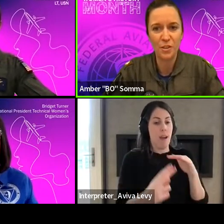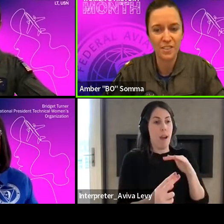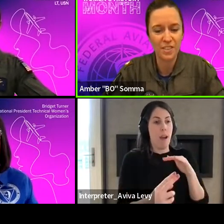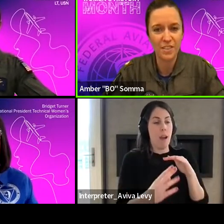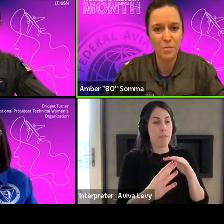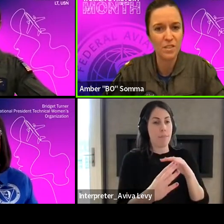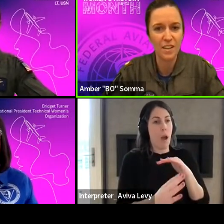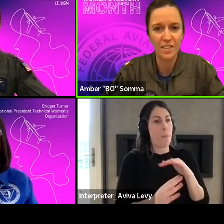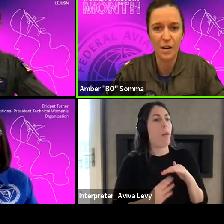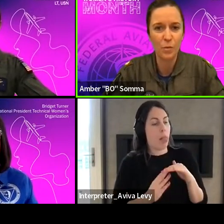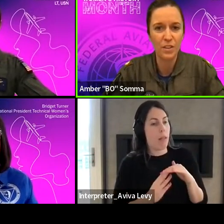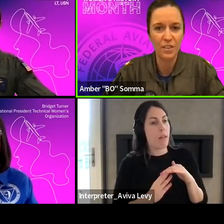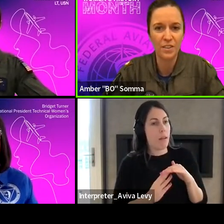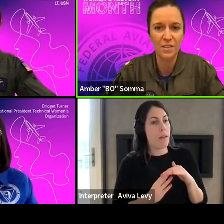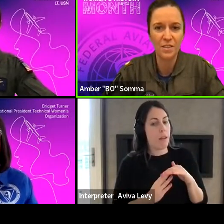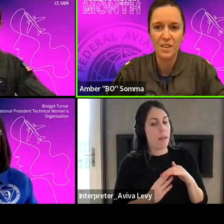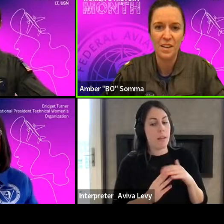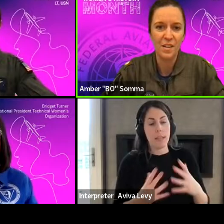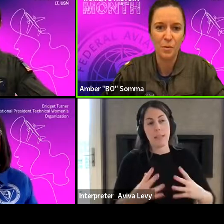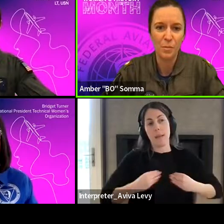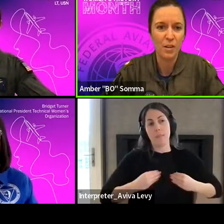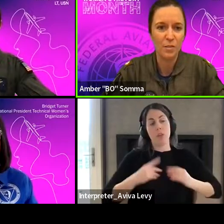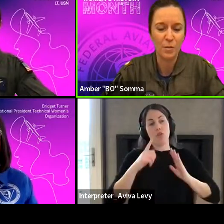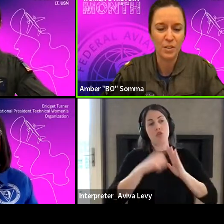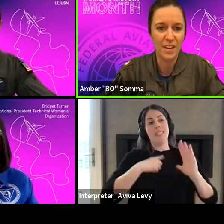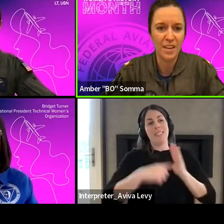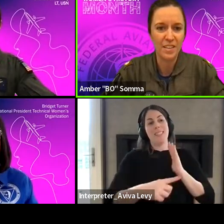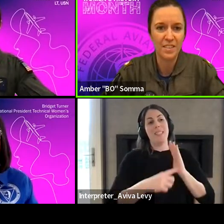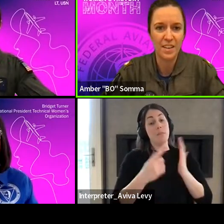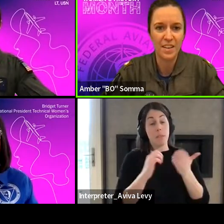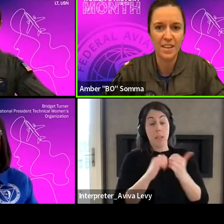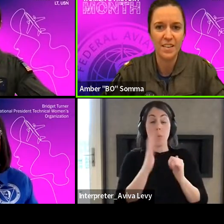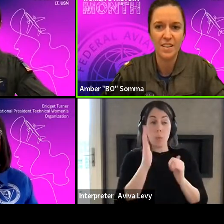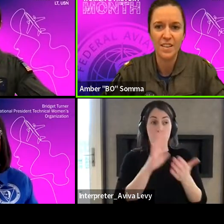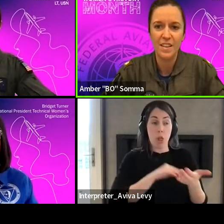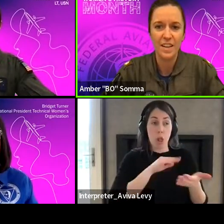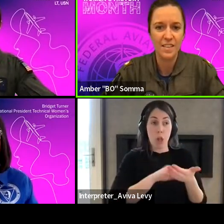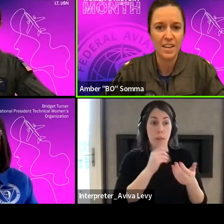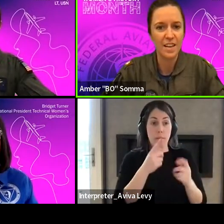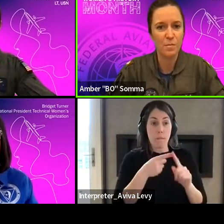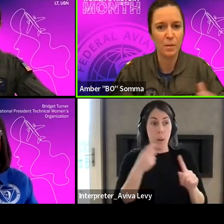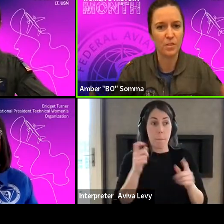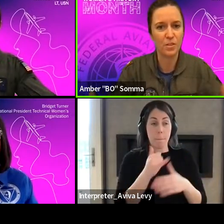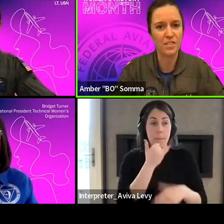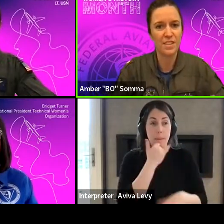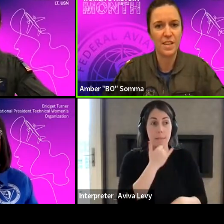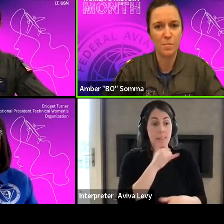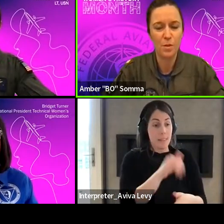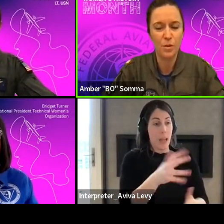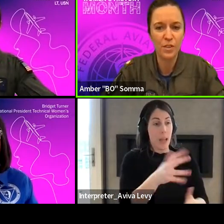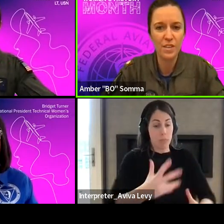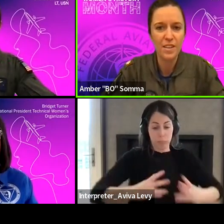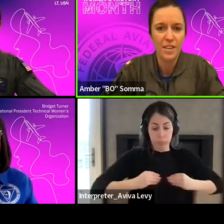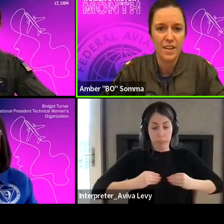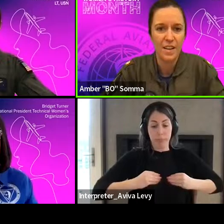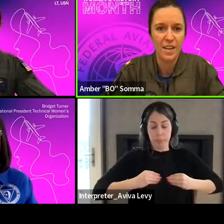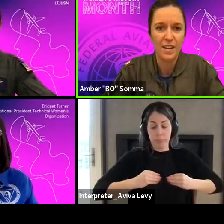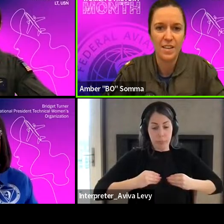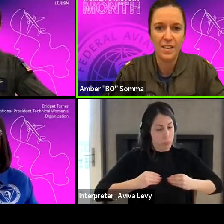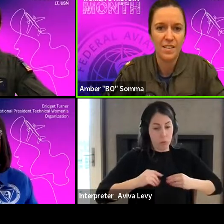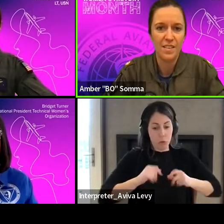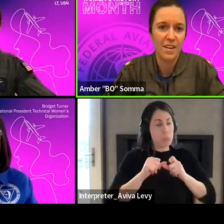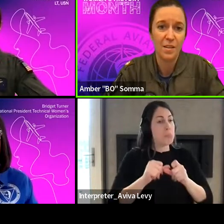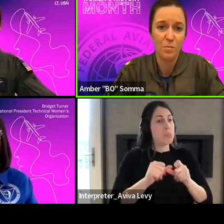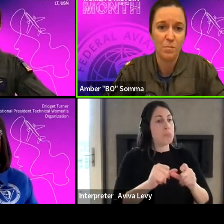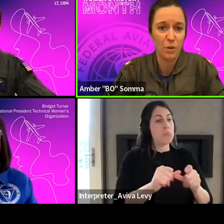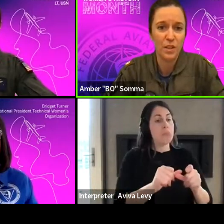take criticism because that's how we learn from all of our mistakes. And you got to take that and be able to just keep moving